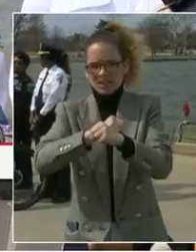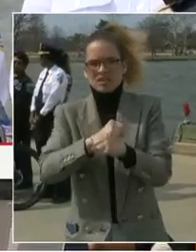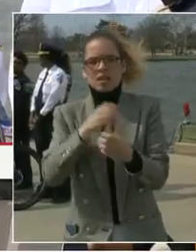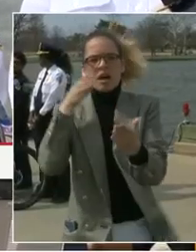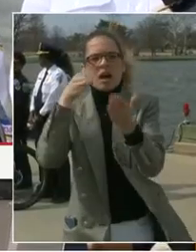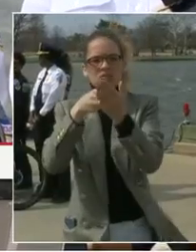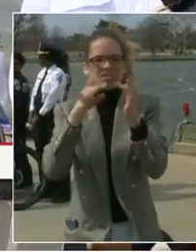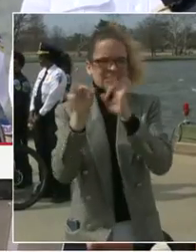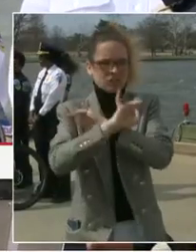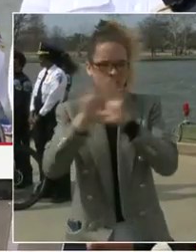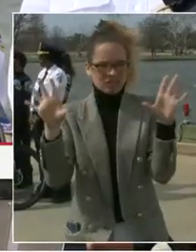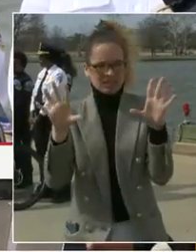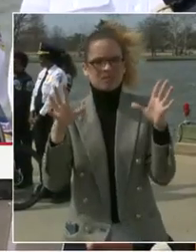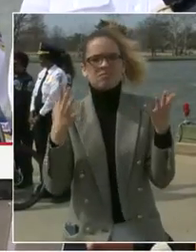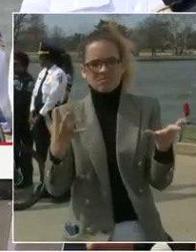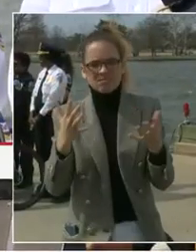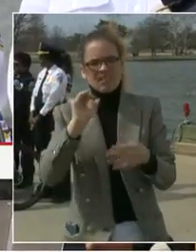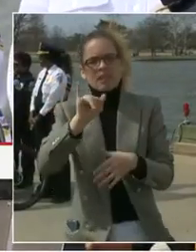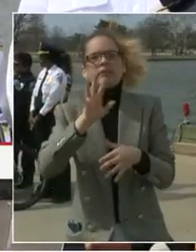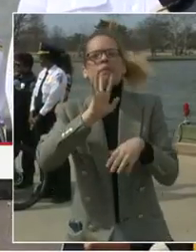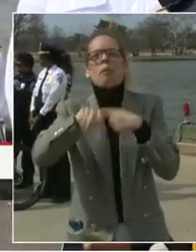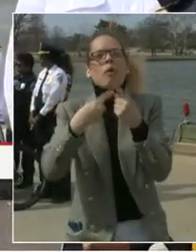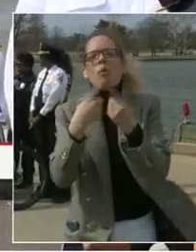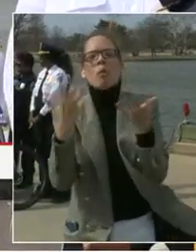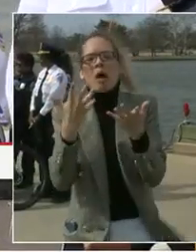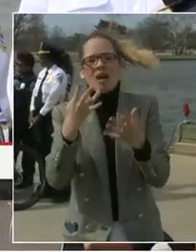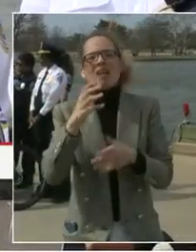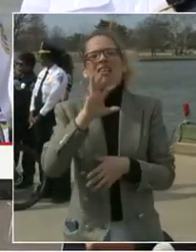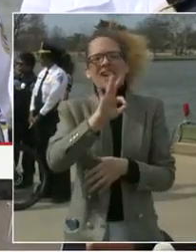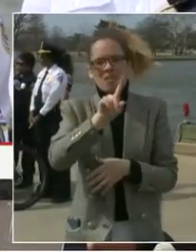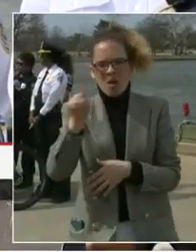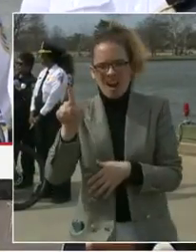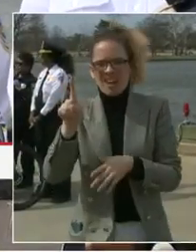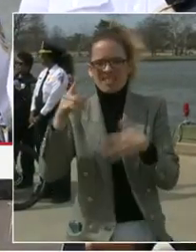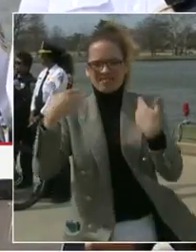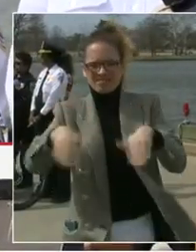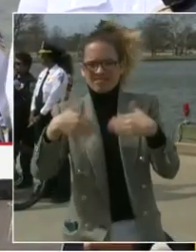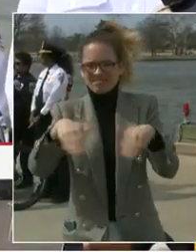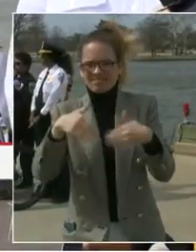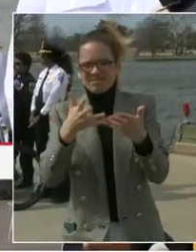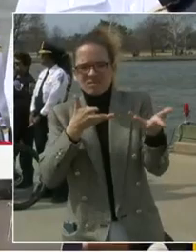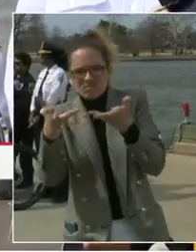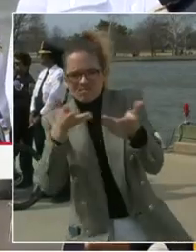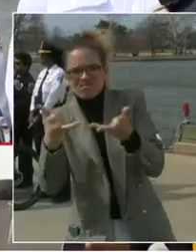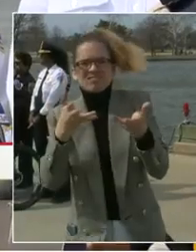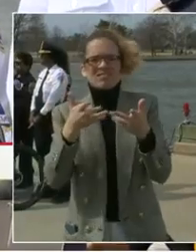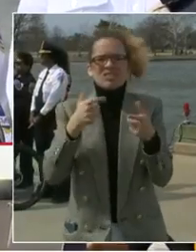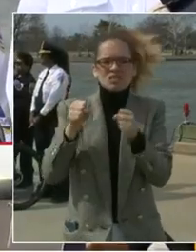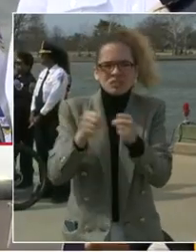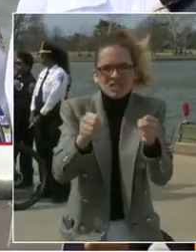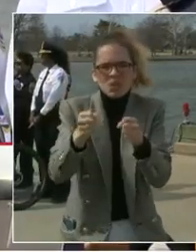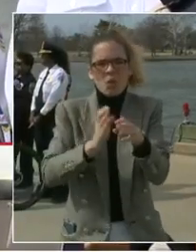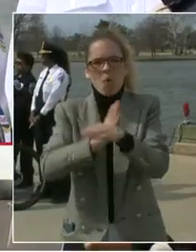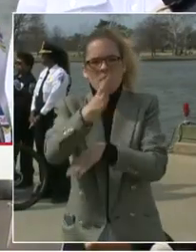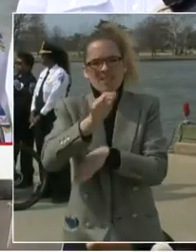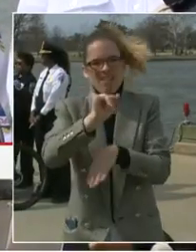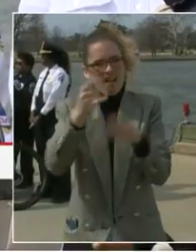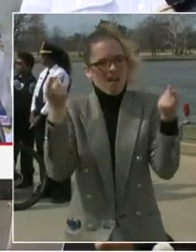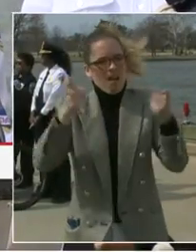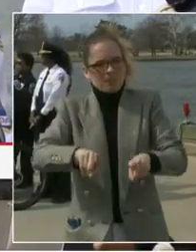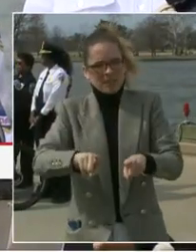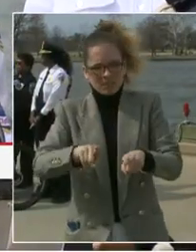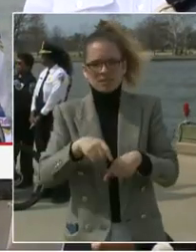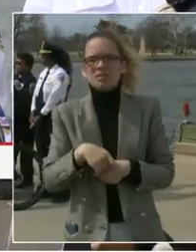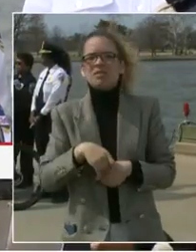address emerging threats in the post-9/11 world. It would later evolve into our present-day Homeland Security Bureau. MPD is always on the